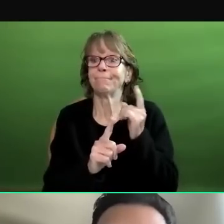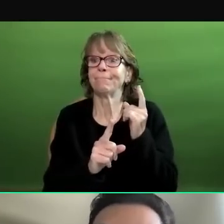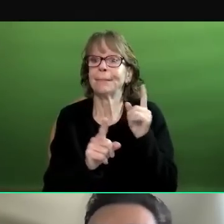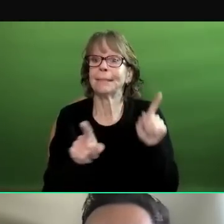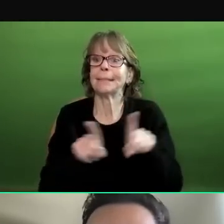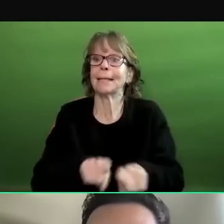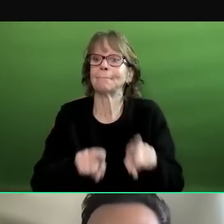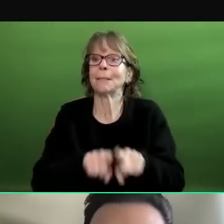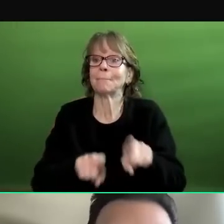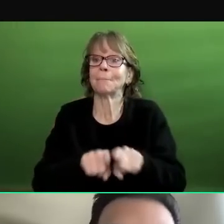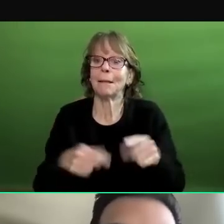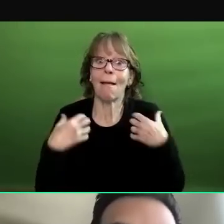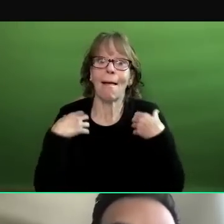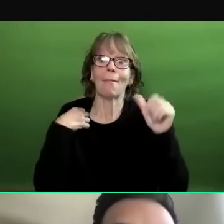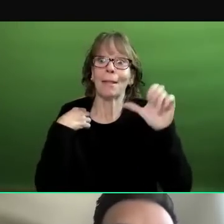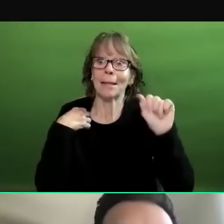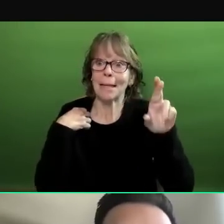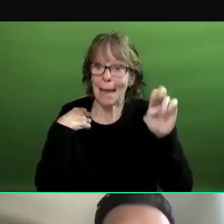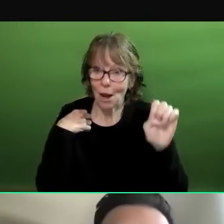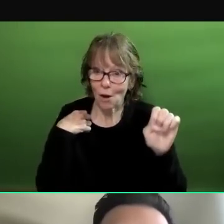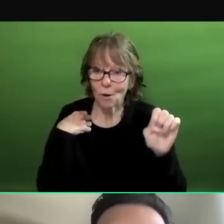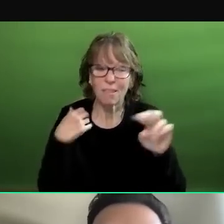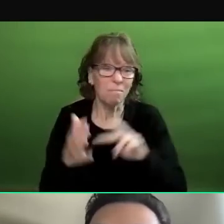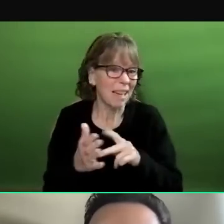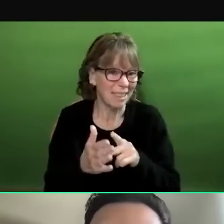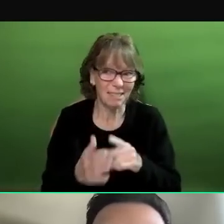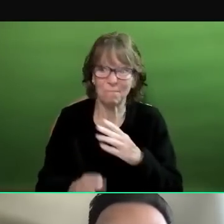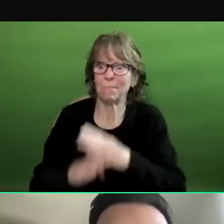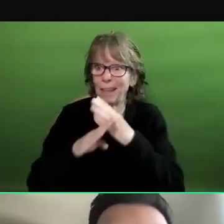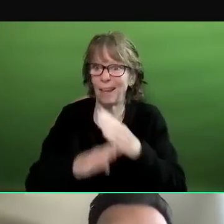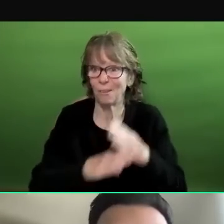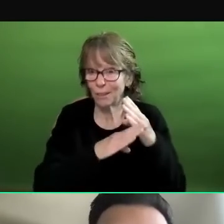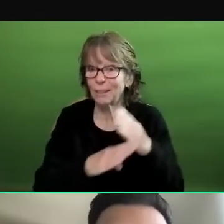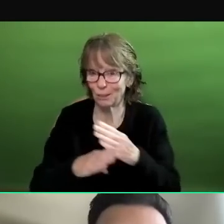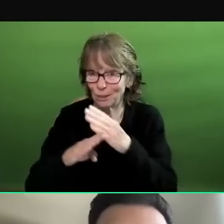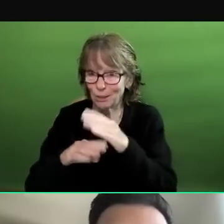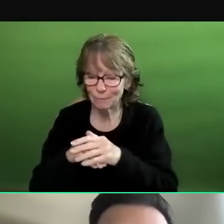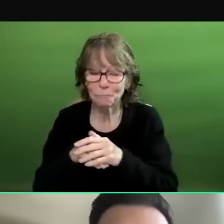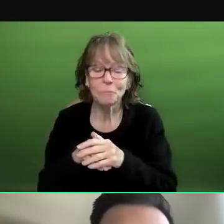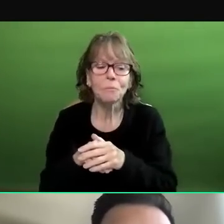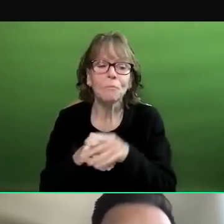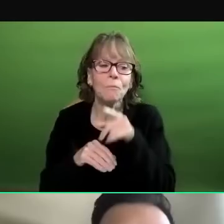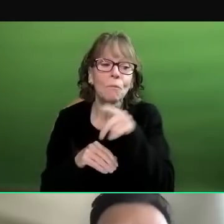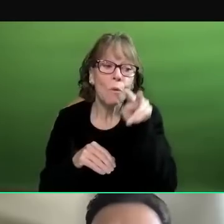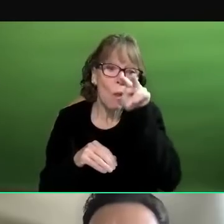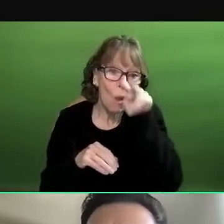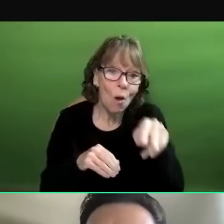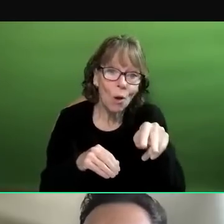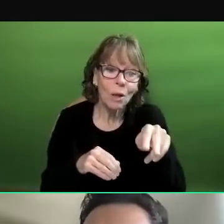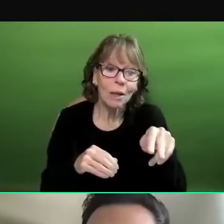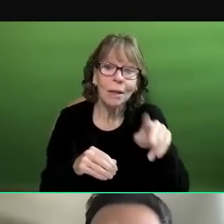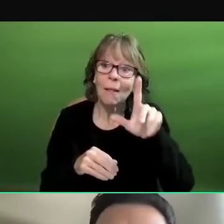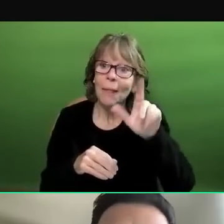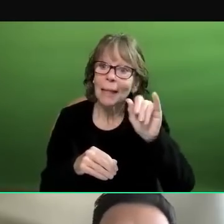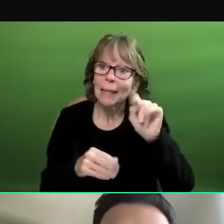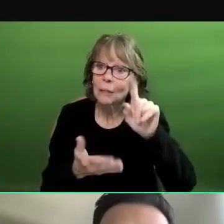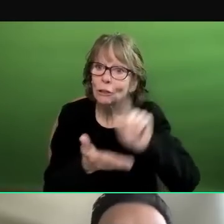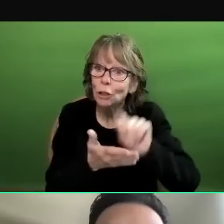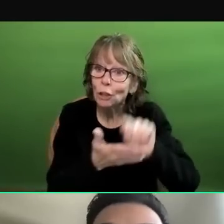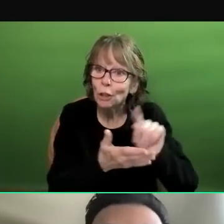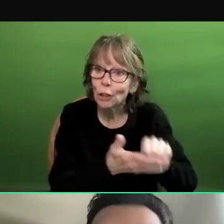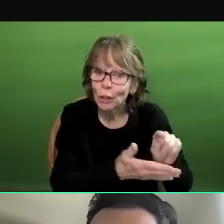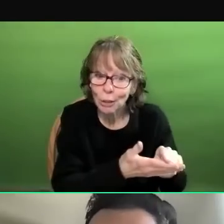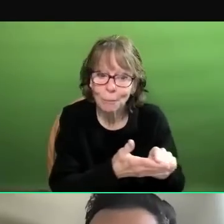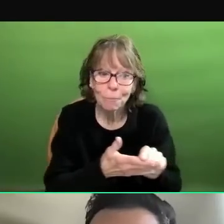about several barriers to care, and kind of is supported by some of the literature and some of the most commonly reported